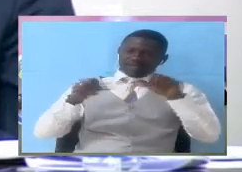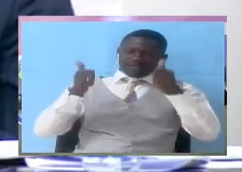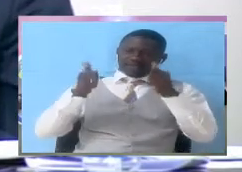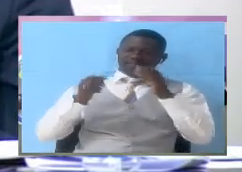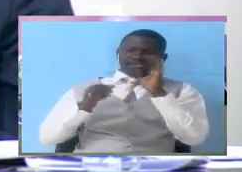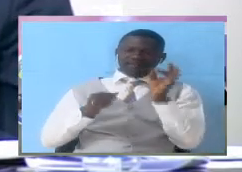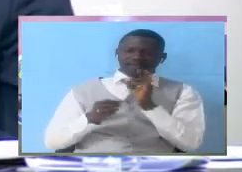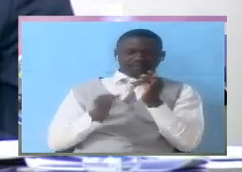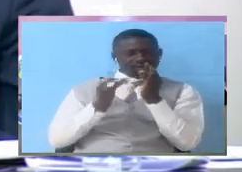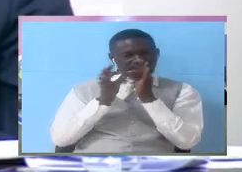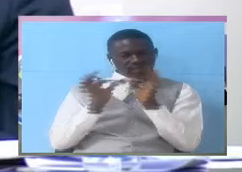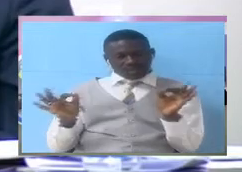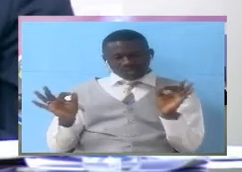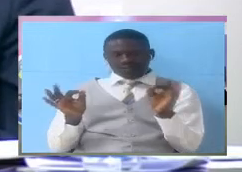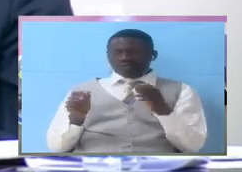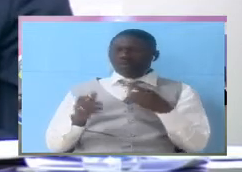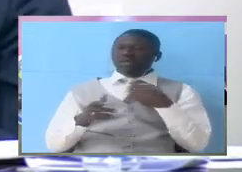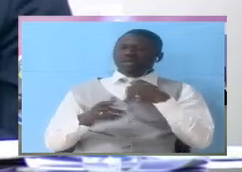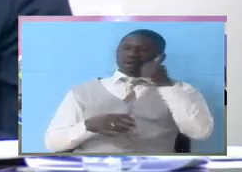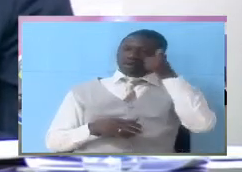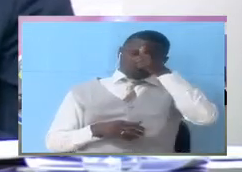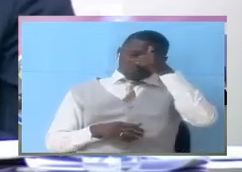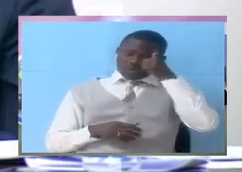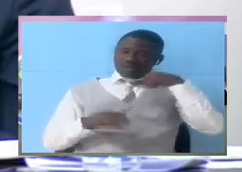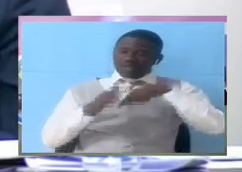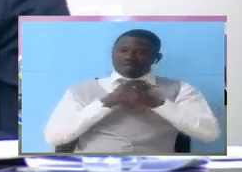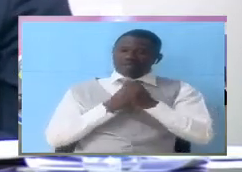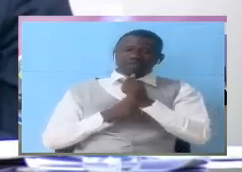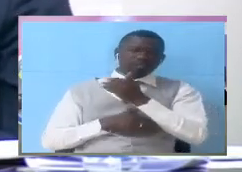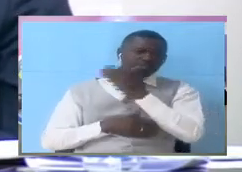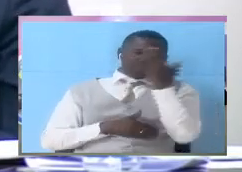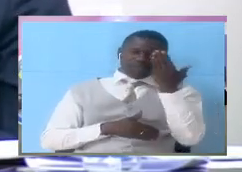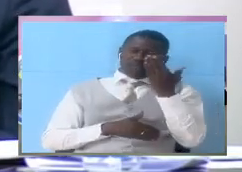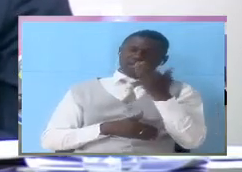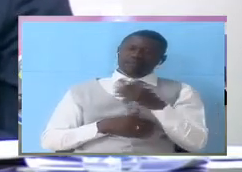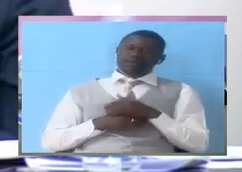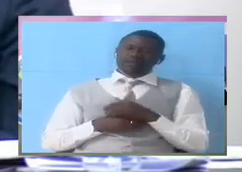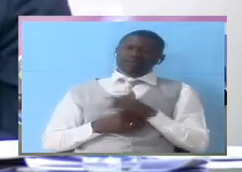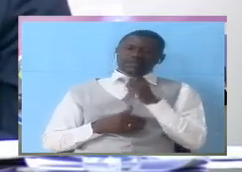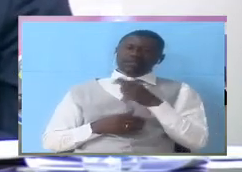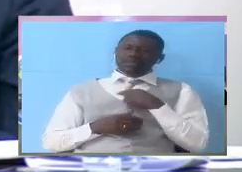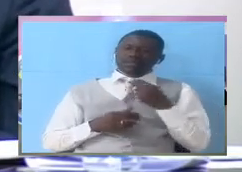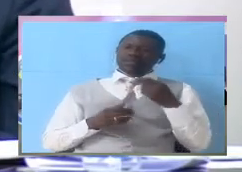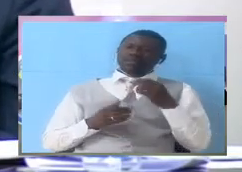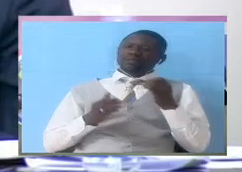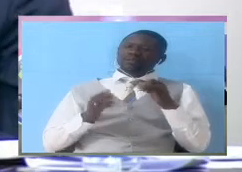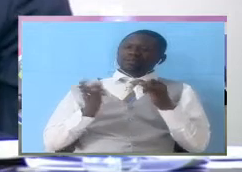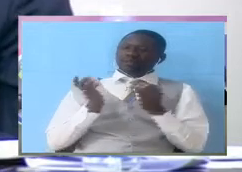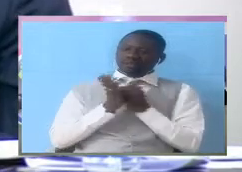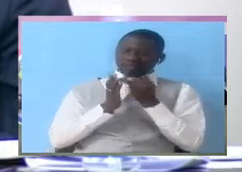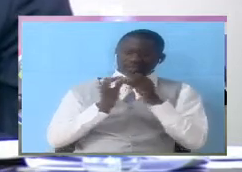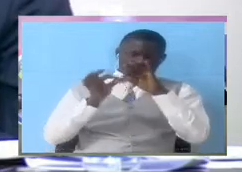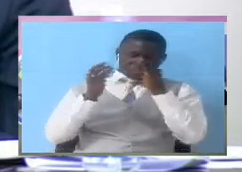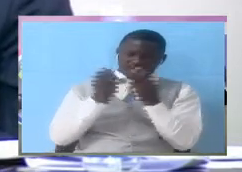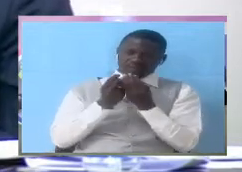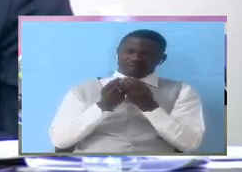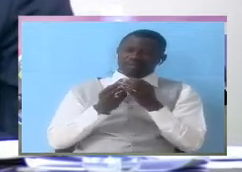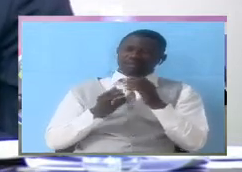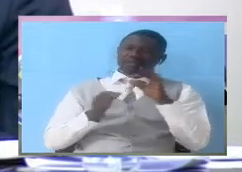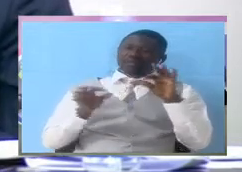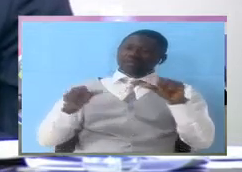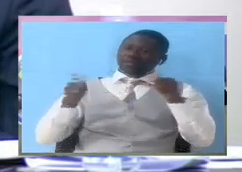when they were walking in the day. This panel started off very badly, and in fact started walking at night,